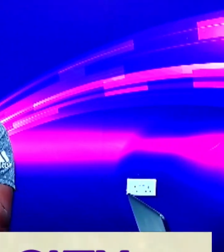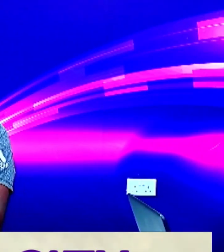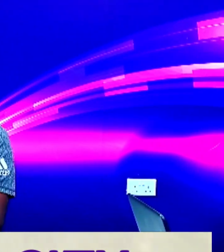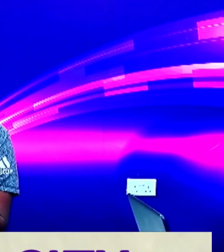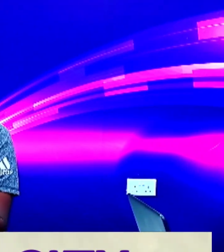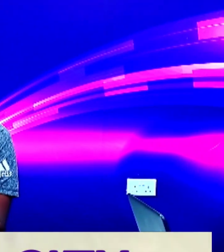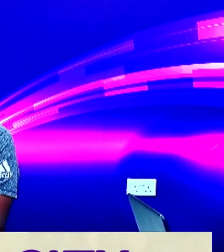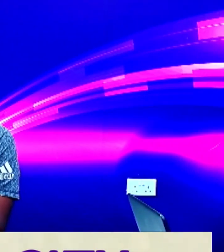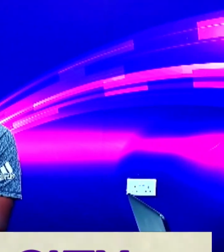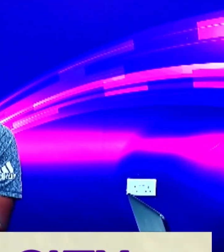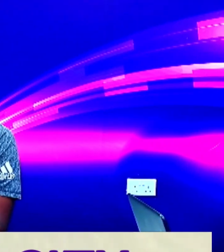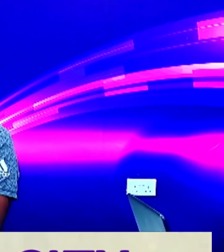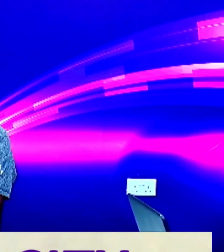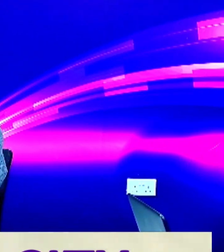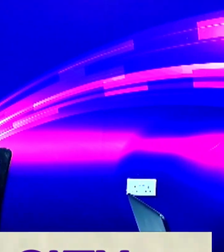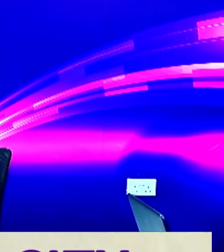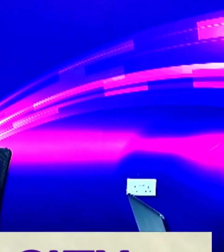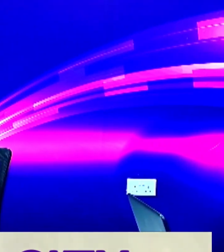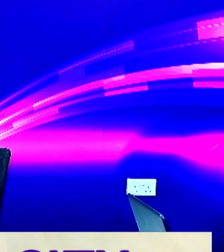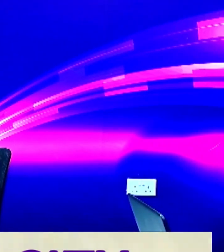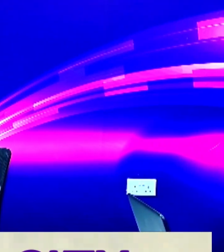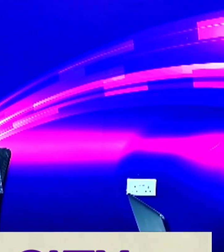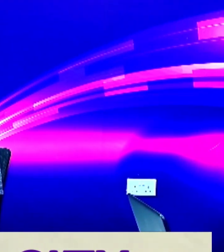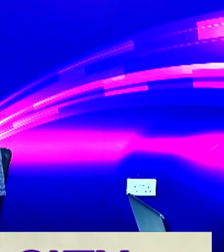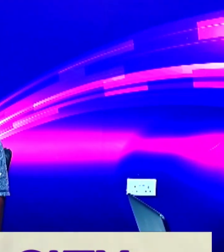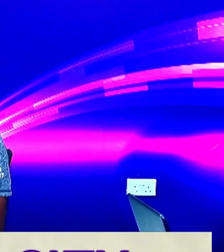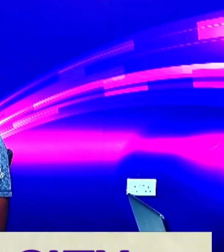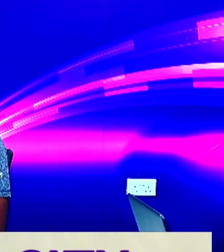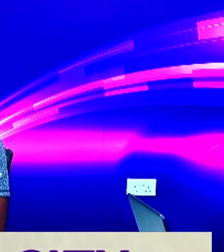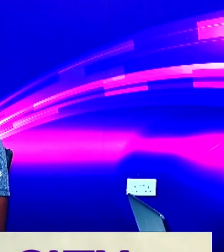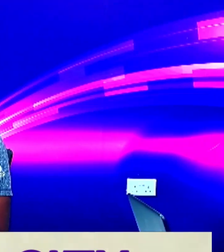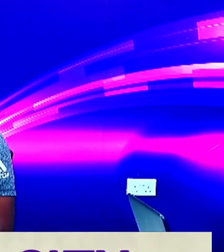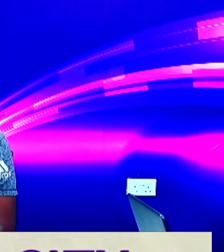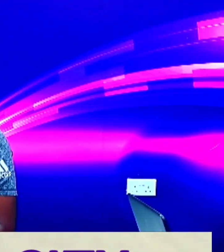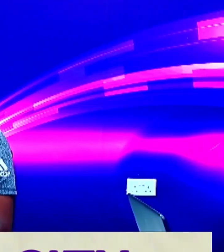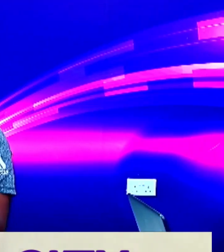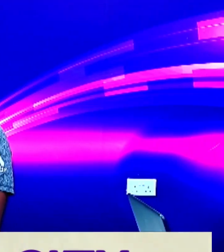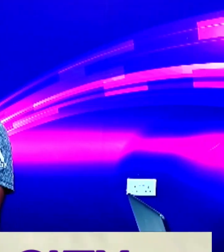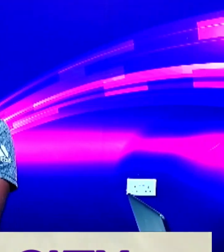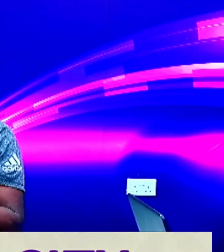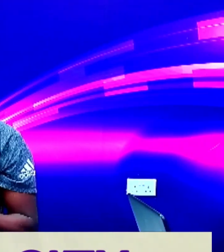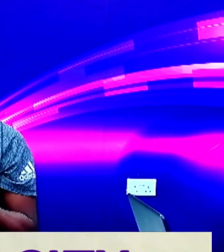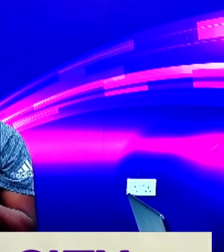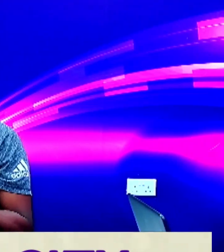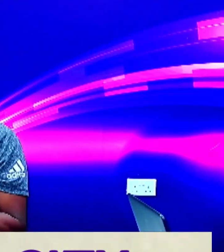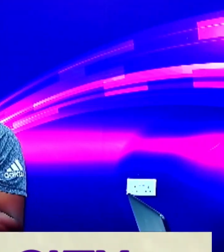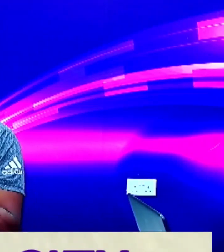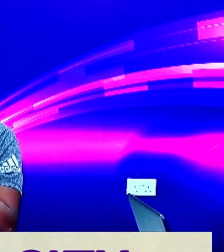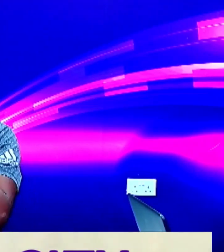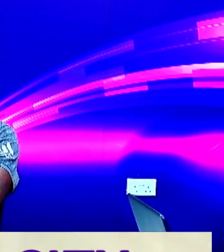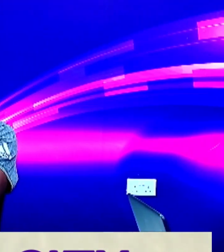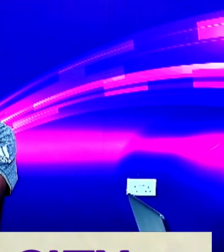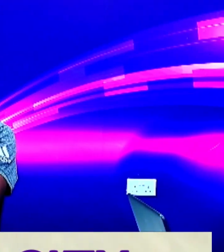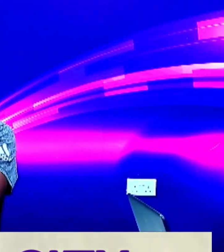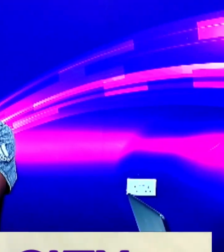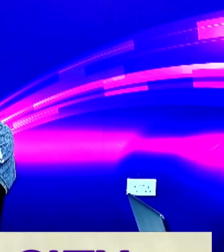also identify the skills and talent so that they can join in the national team for future. And also, we know